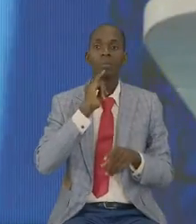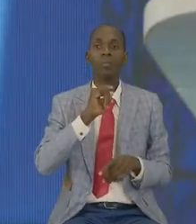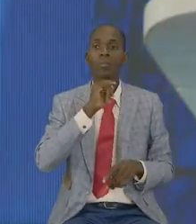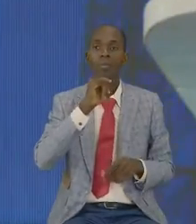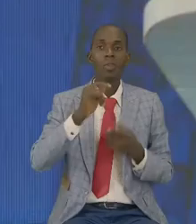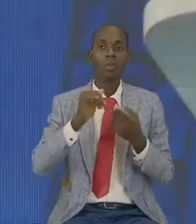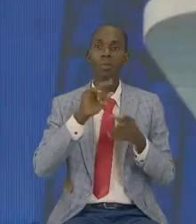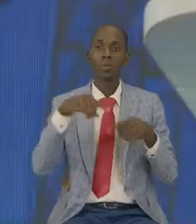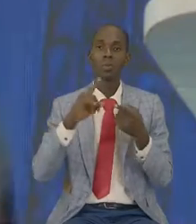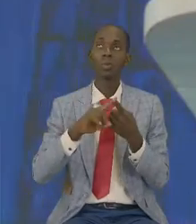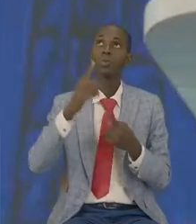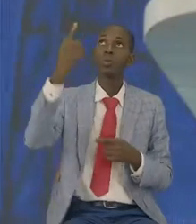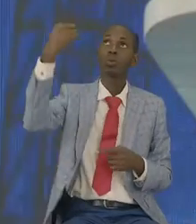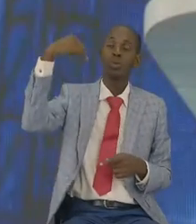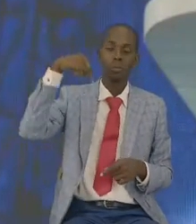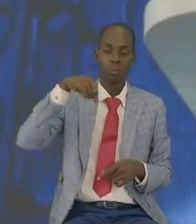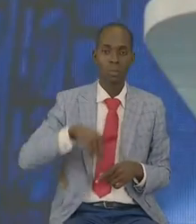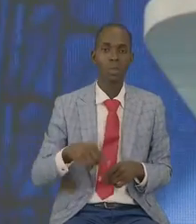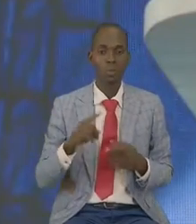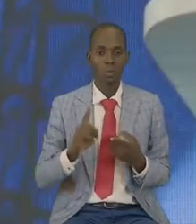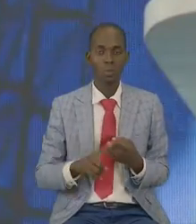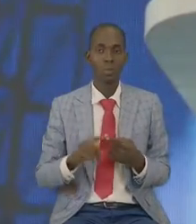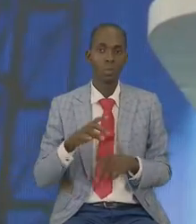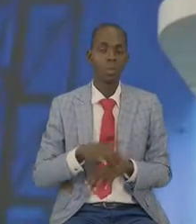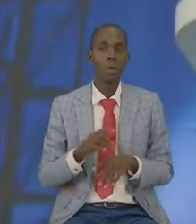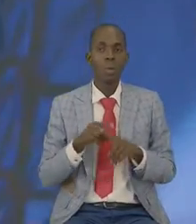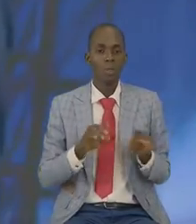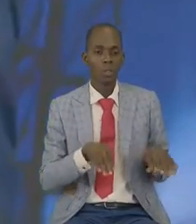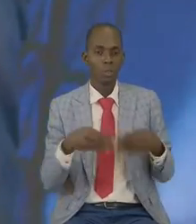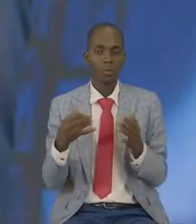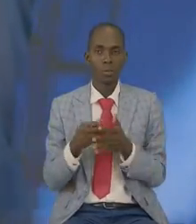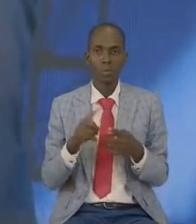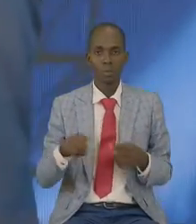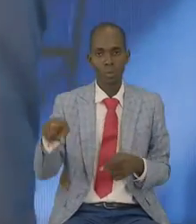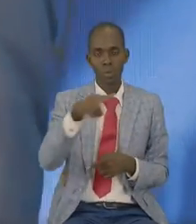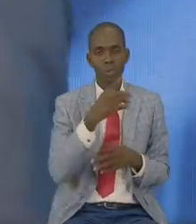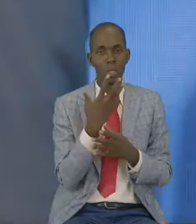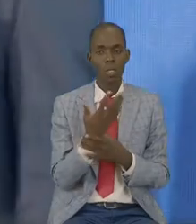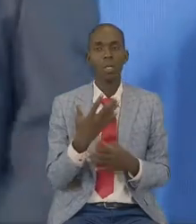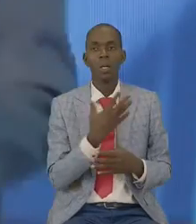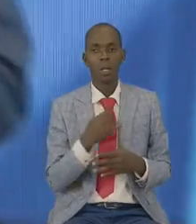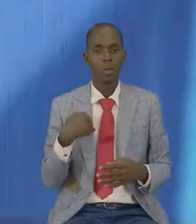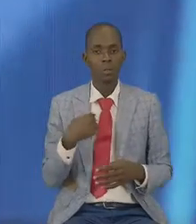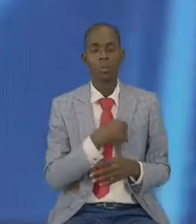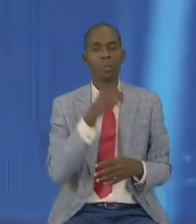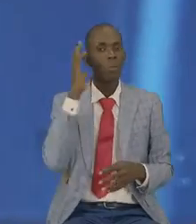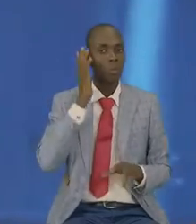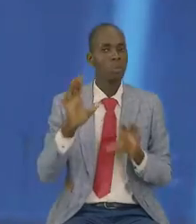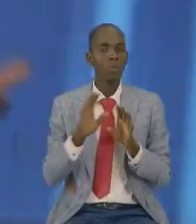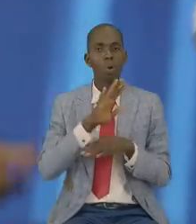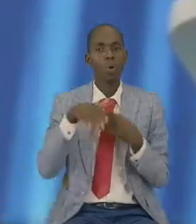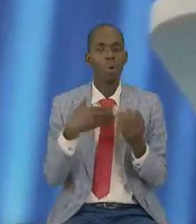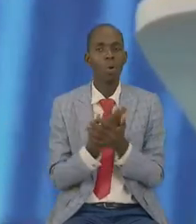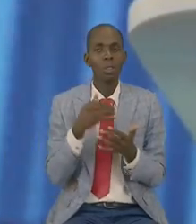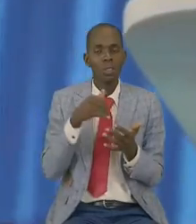from heaven. He's committed it into our hands, and we will do all that it takes so that